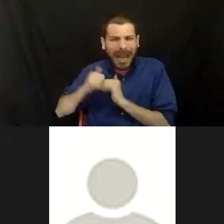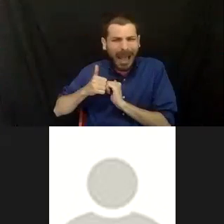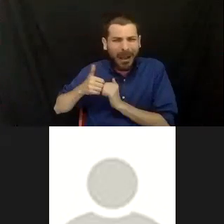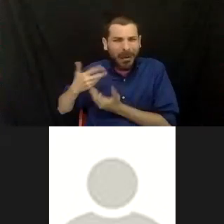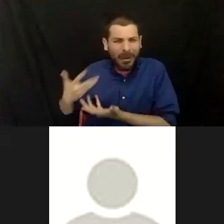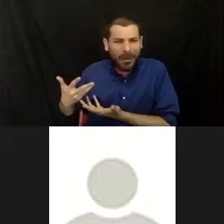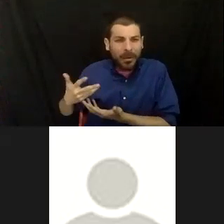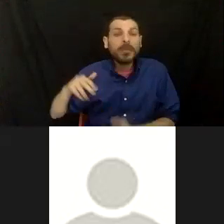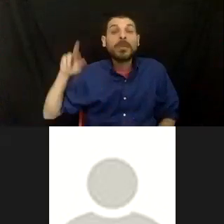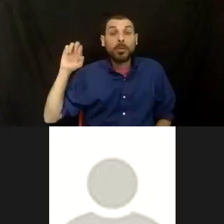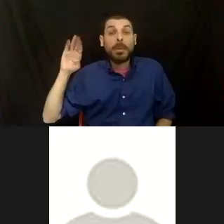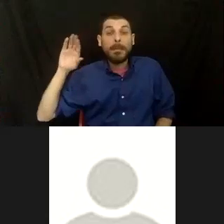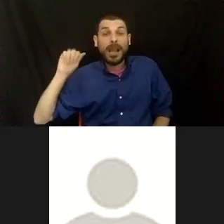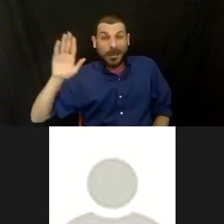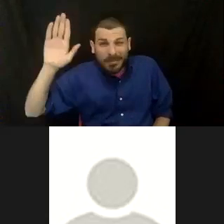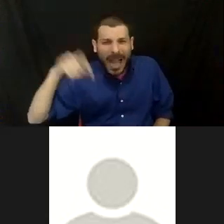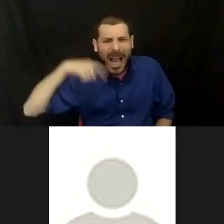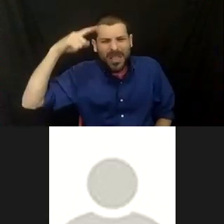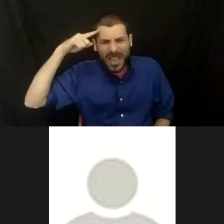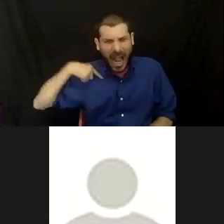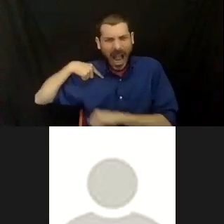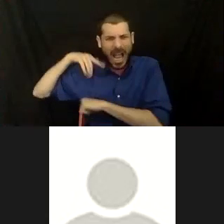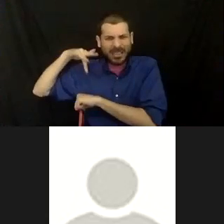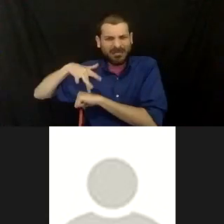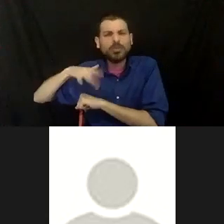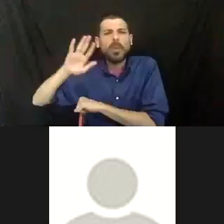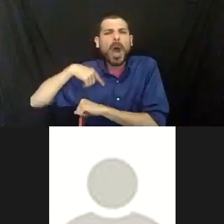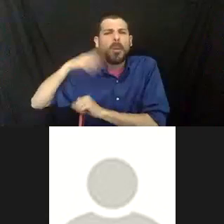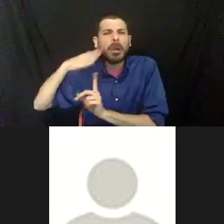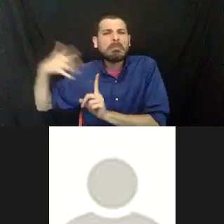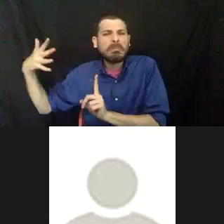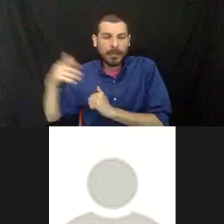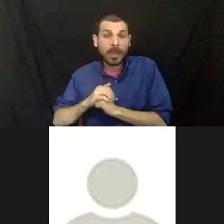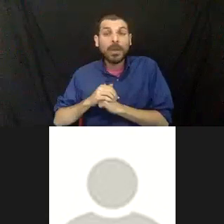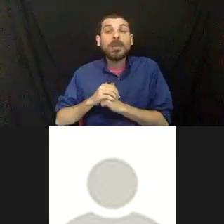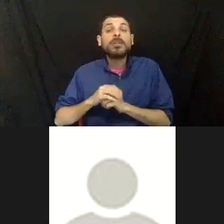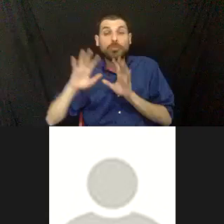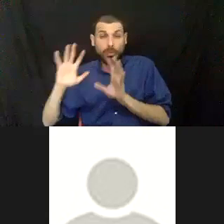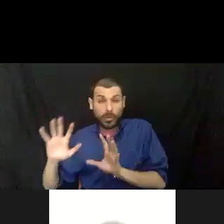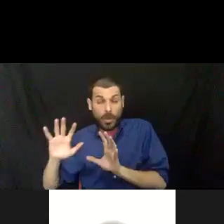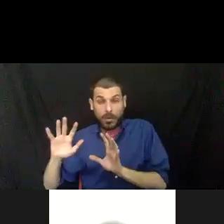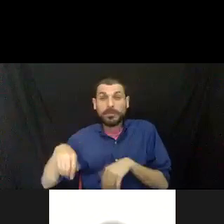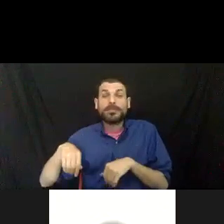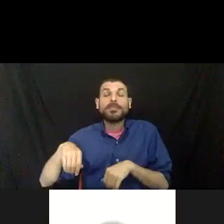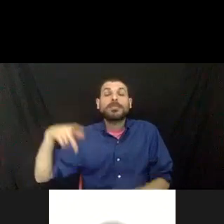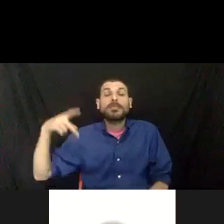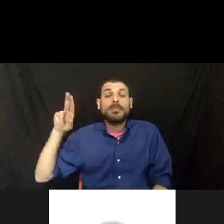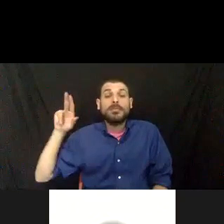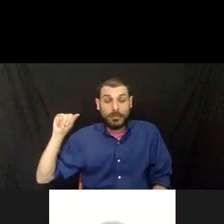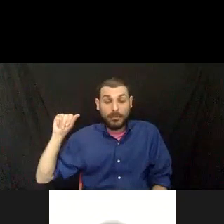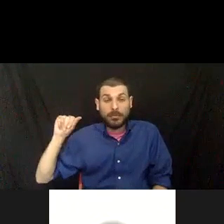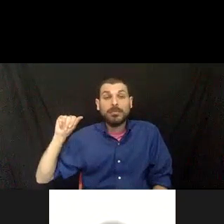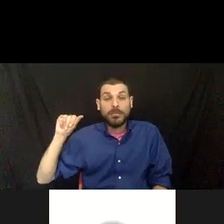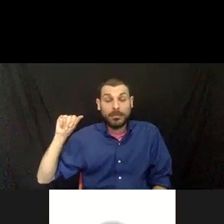Yeah, I think I talked about that. So the extra $600, the technical name for that is the